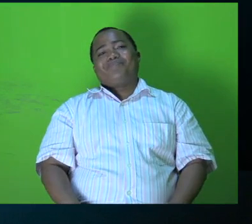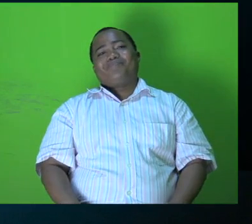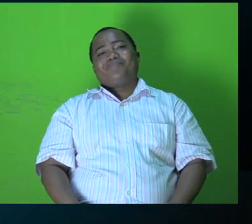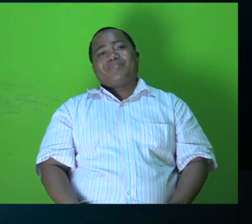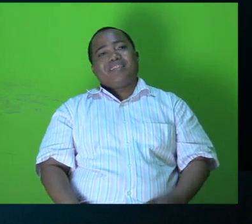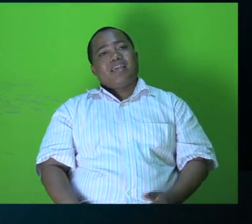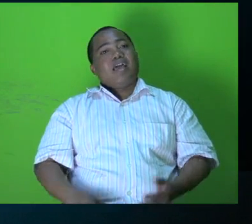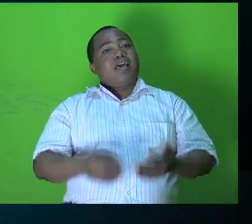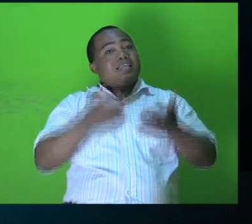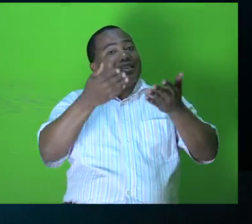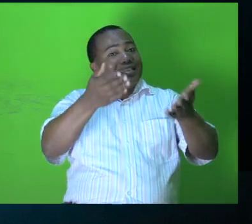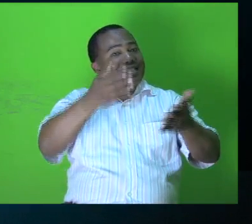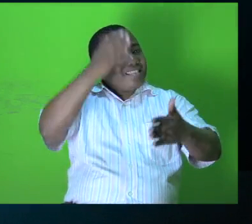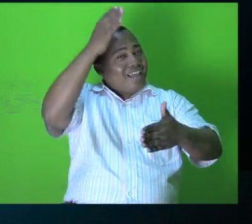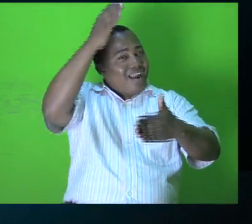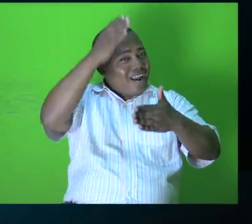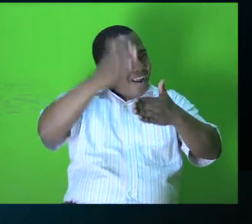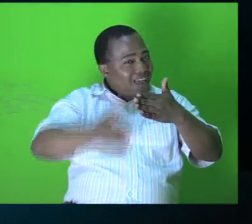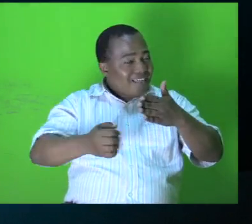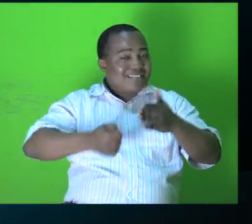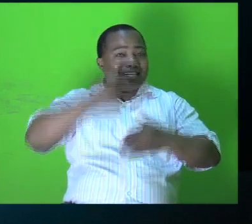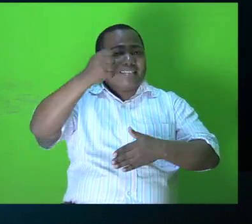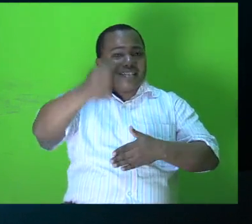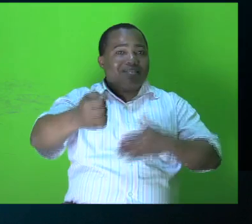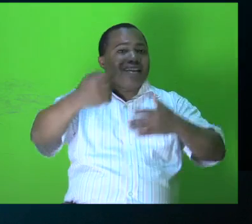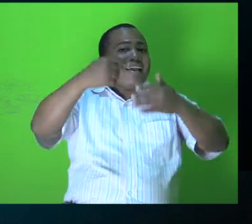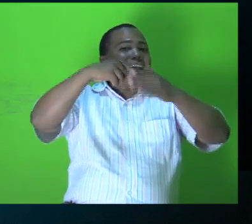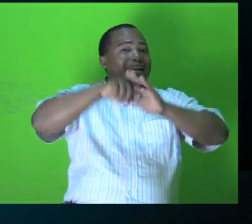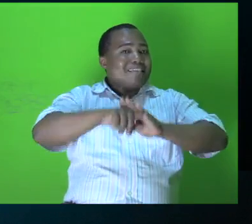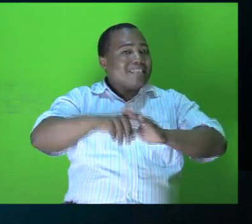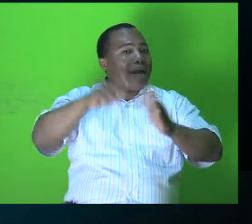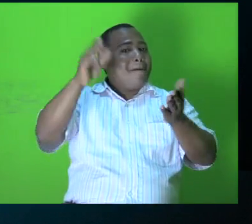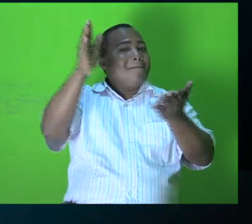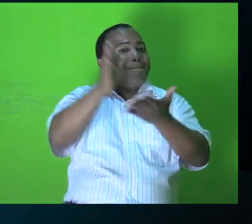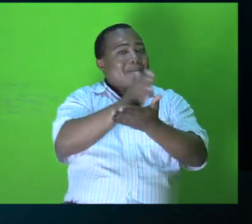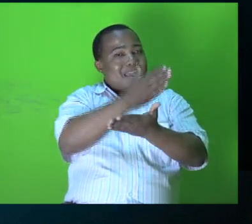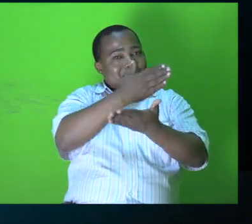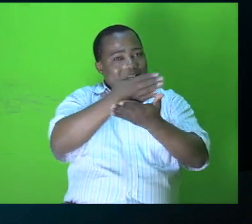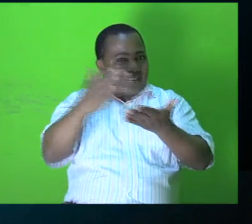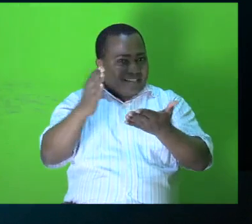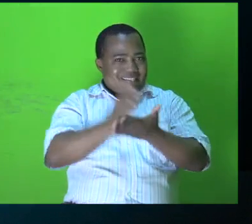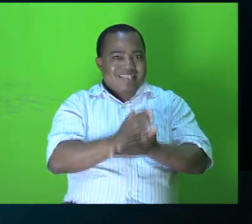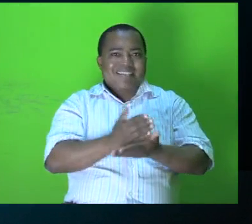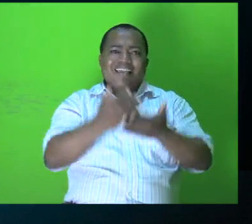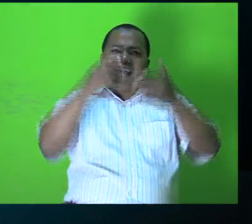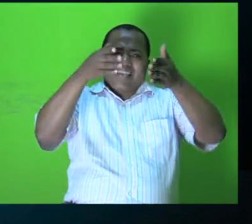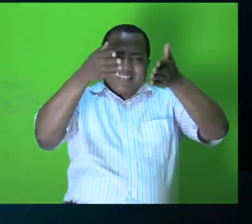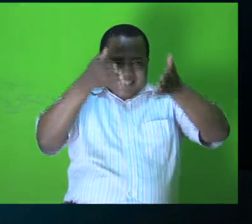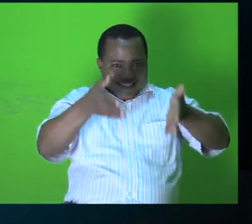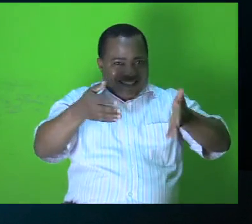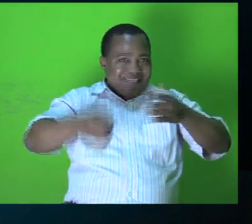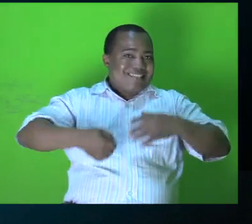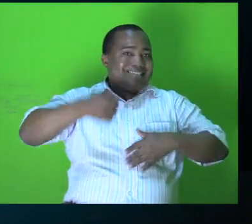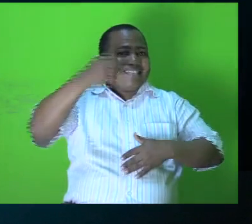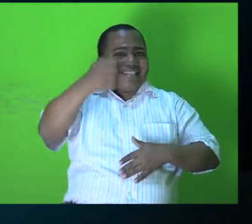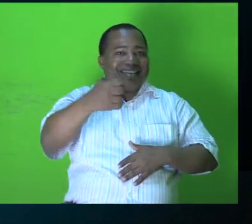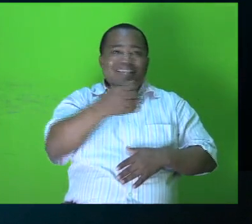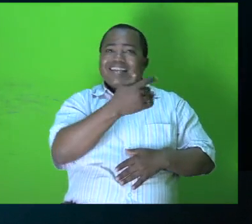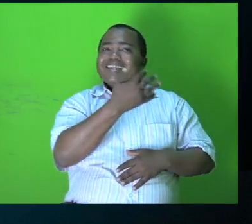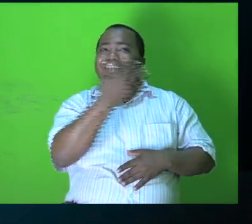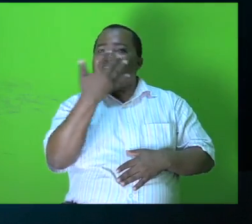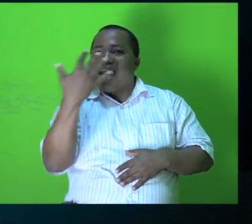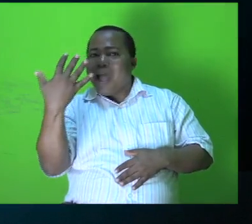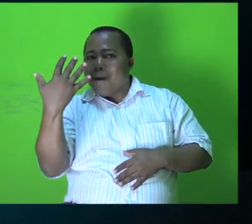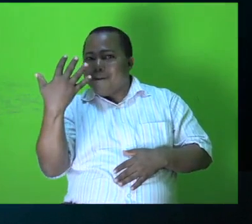This is the last phase in the first meiotic division. In this phase, the number